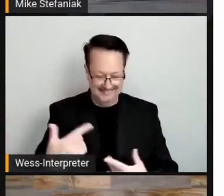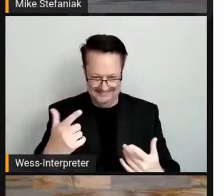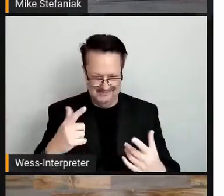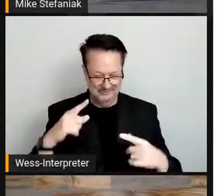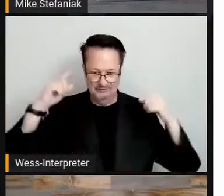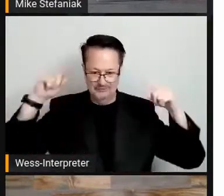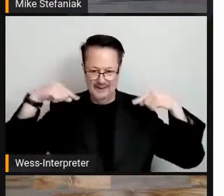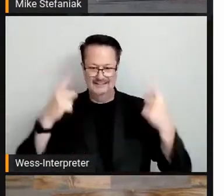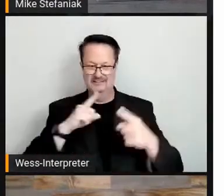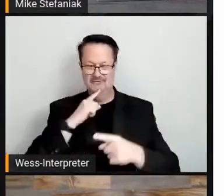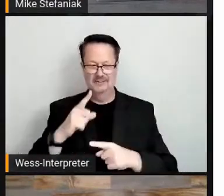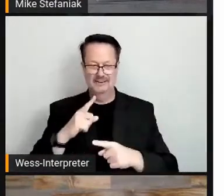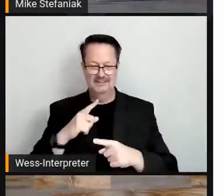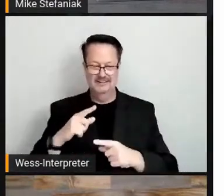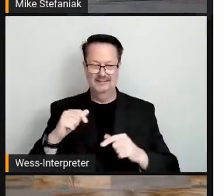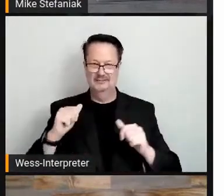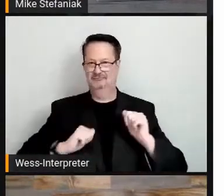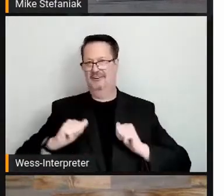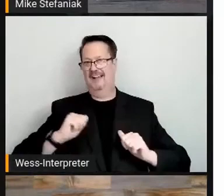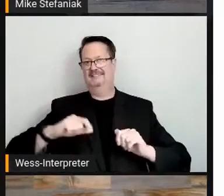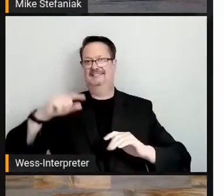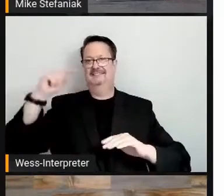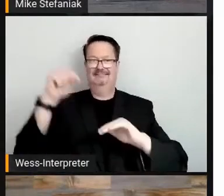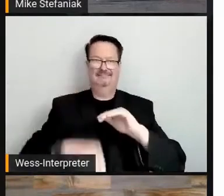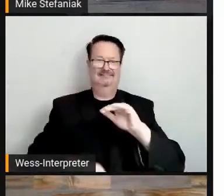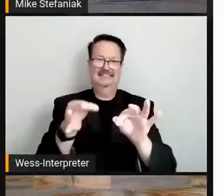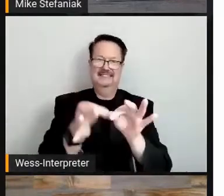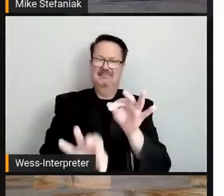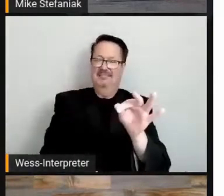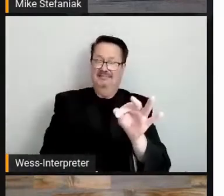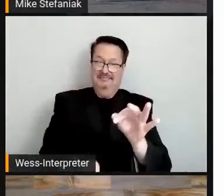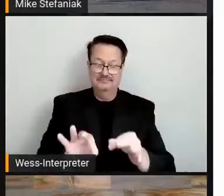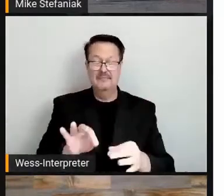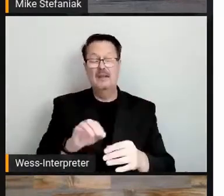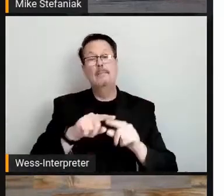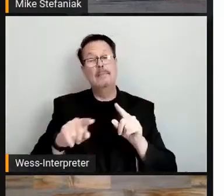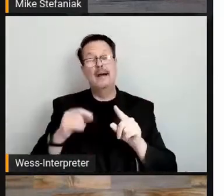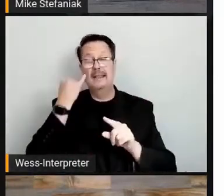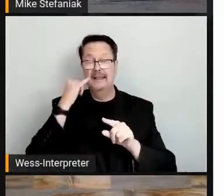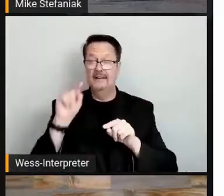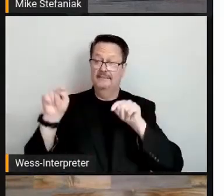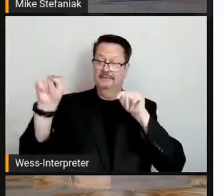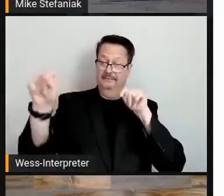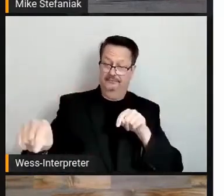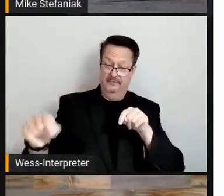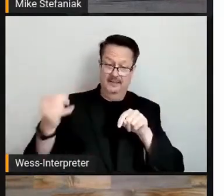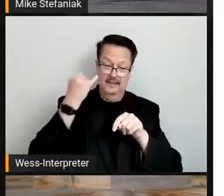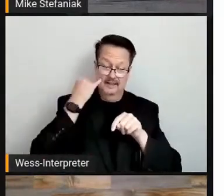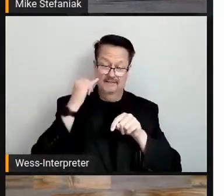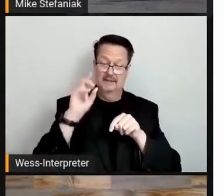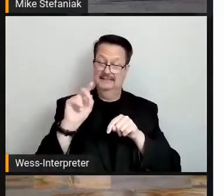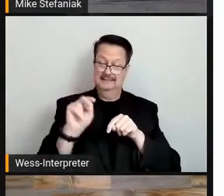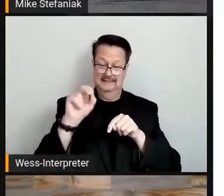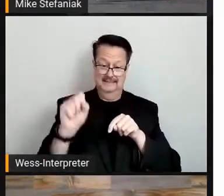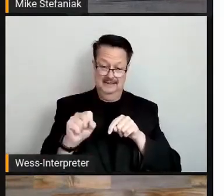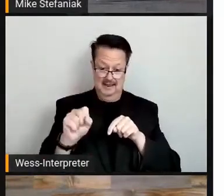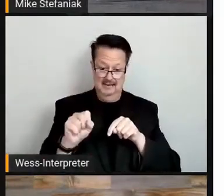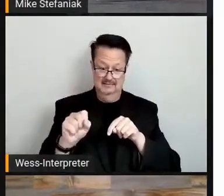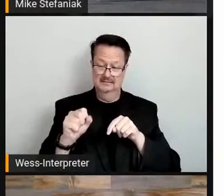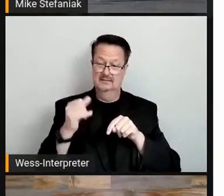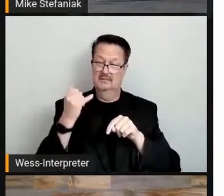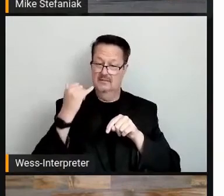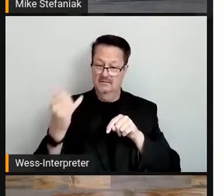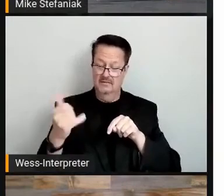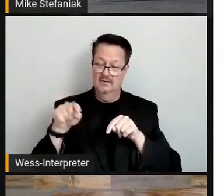drastically simplified. Right. On the other hand, if the endpoint you're talking, so if you make the DNS call, if the endpoint